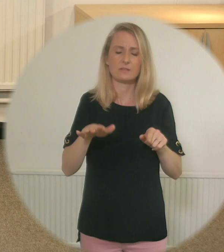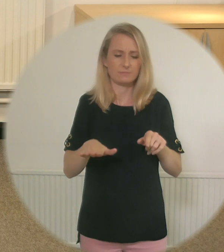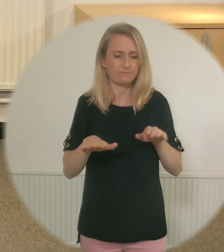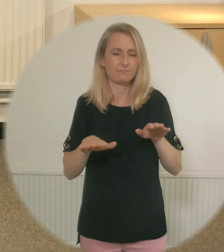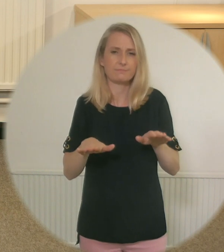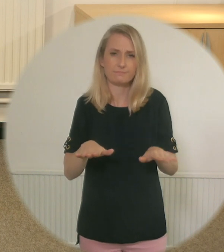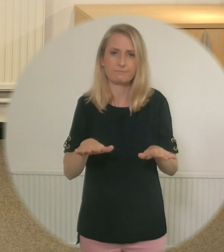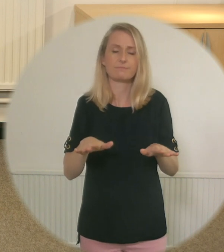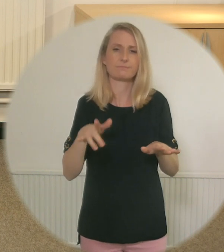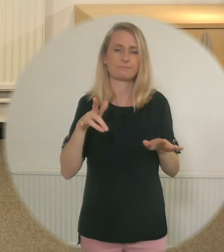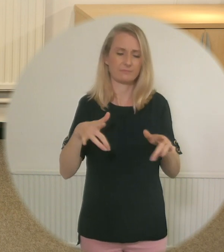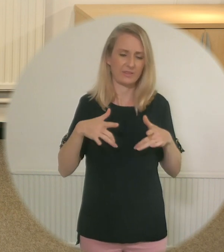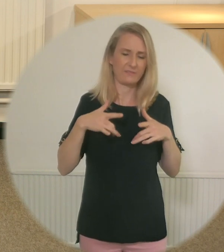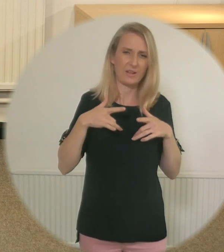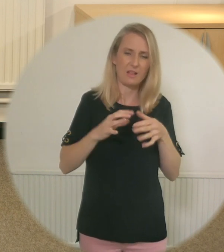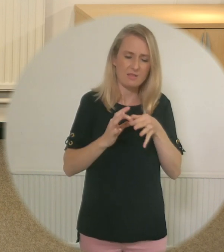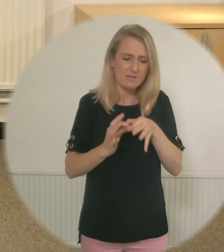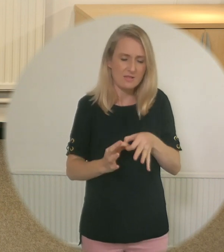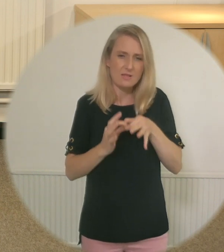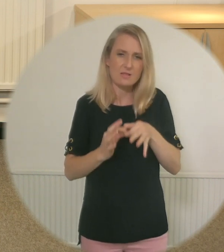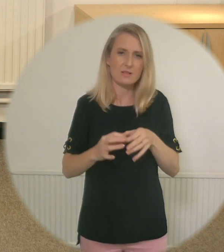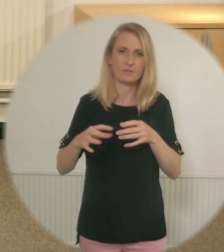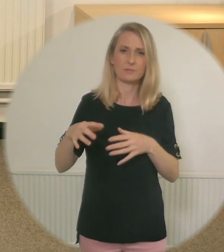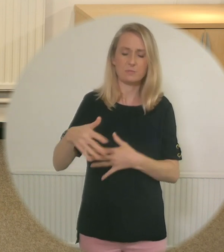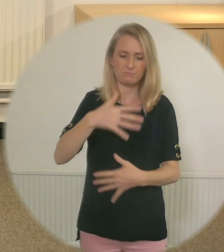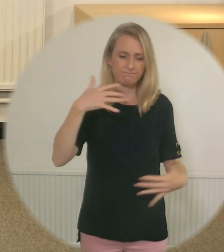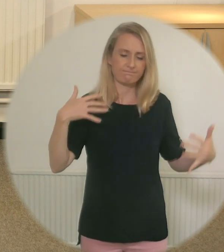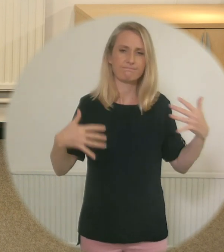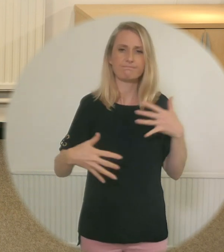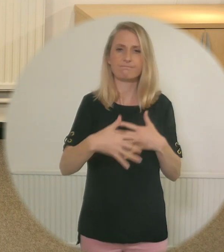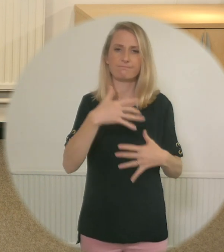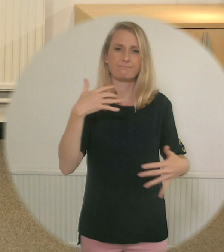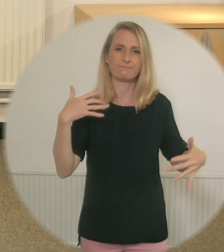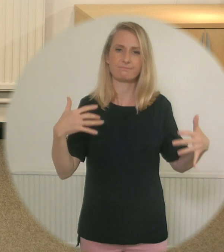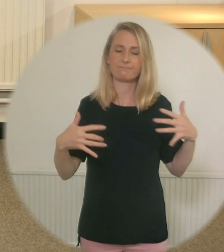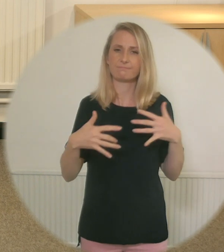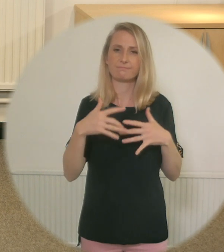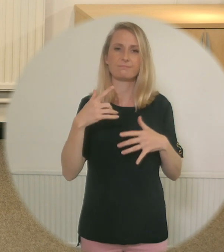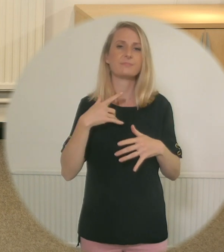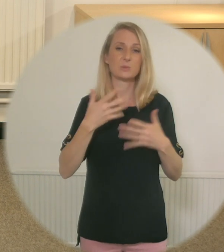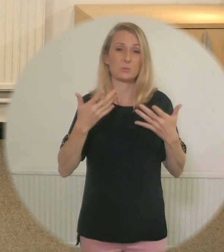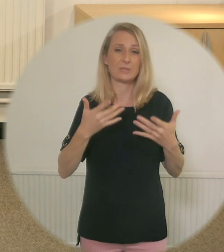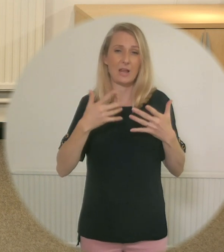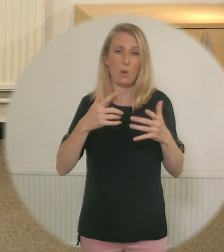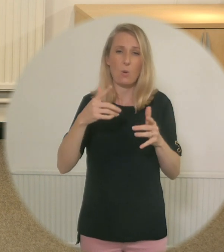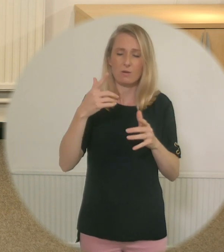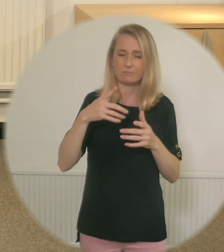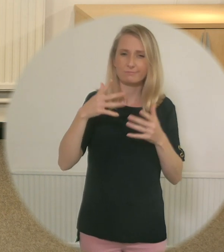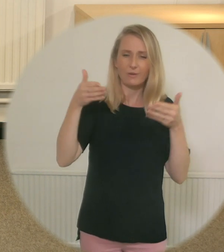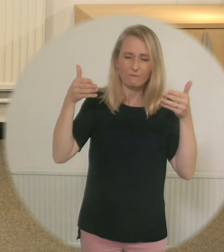with your eyes open or closed. And we'll do some body awareness and breath awareness now.